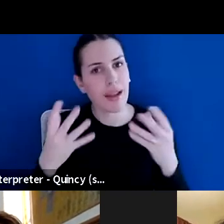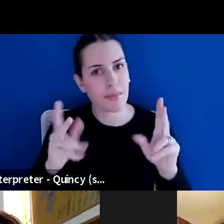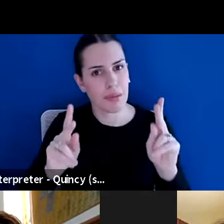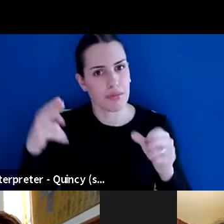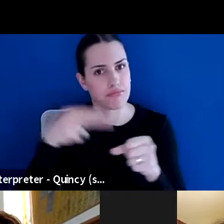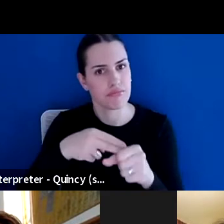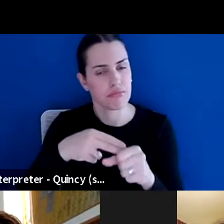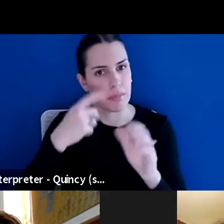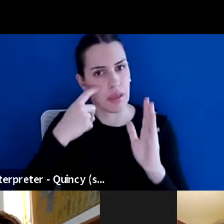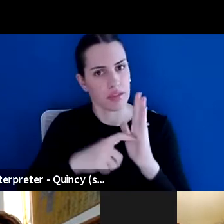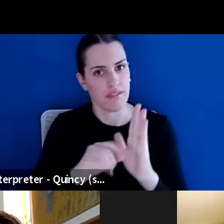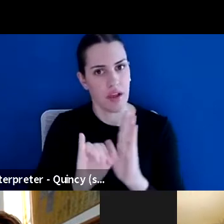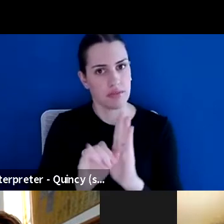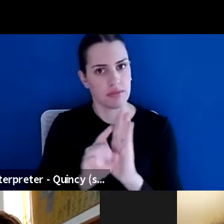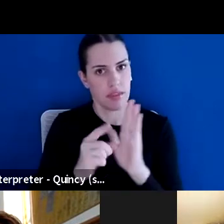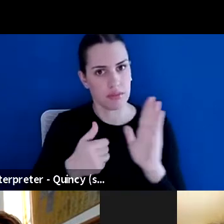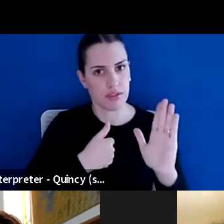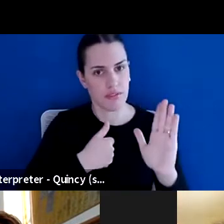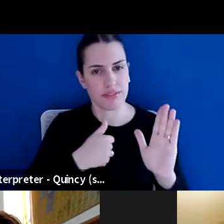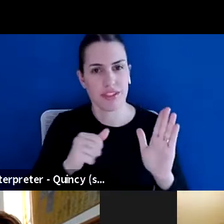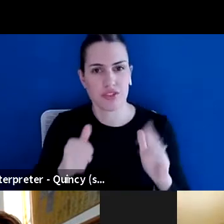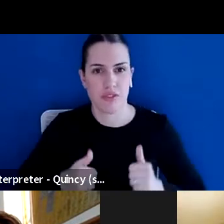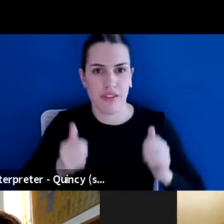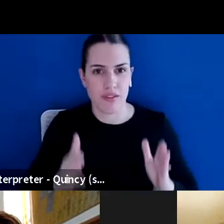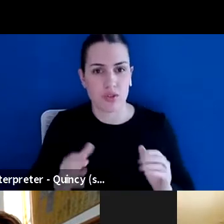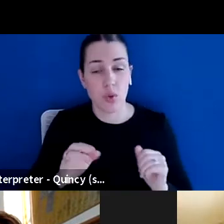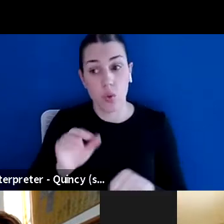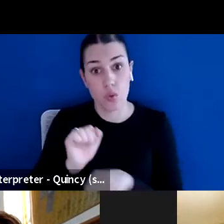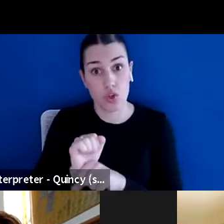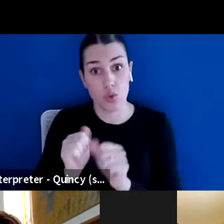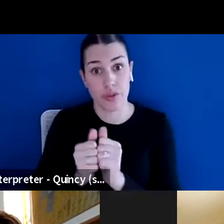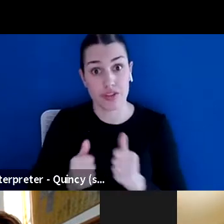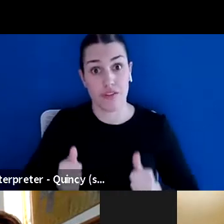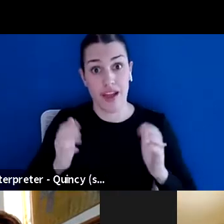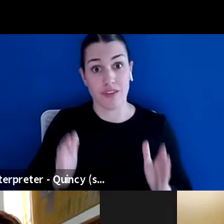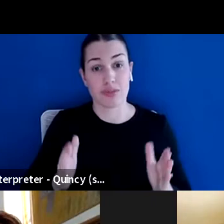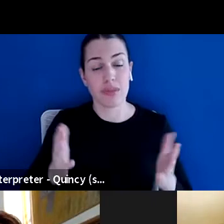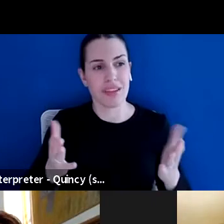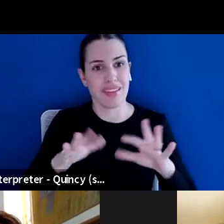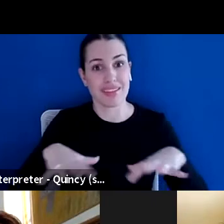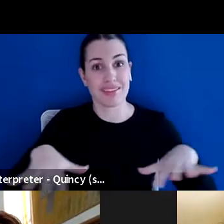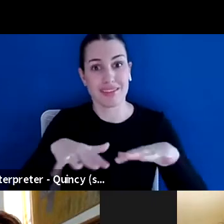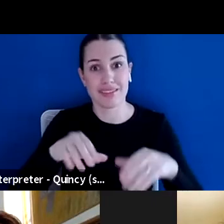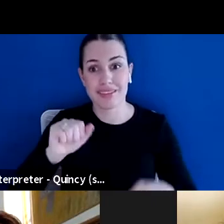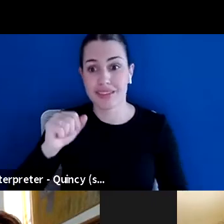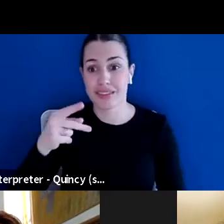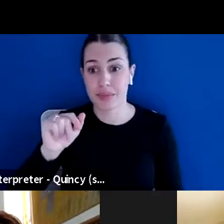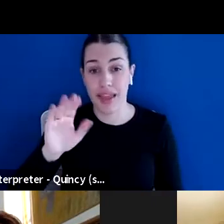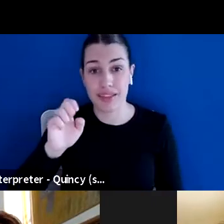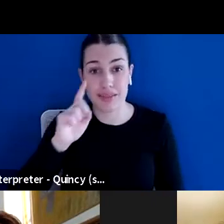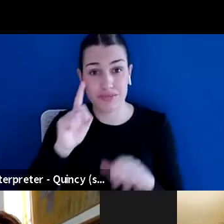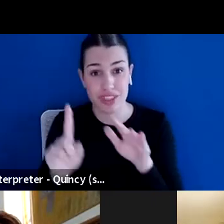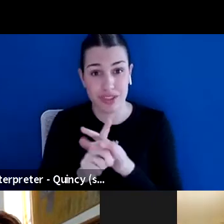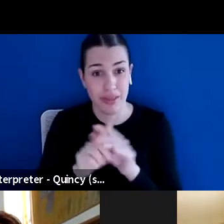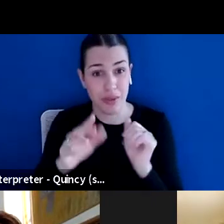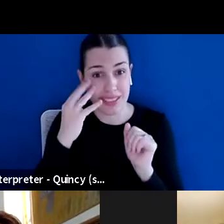identify as survivors or might work with survivors. And sometimes being in a space that brings to mind those experiences can be difficult. So